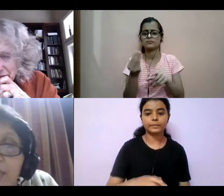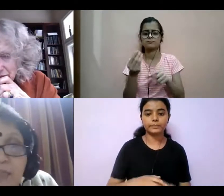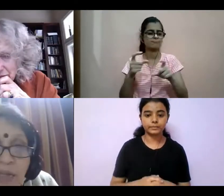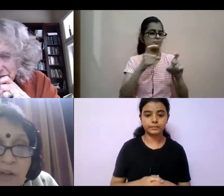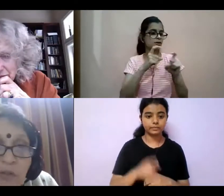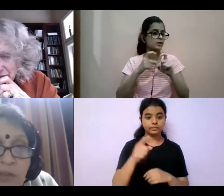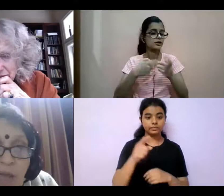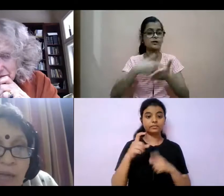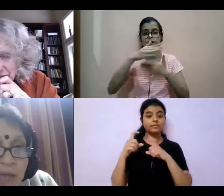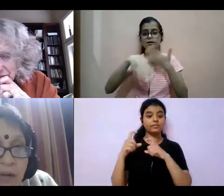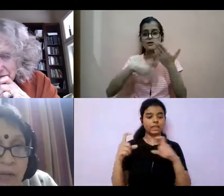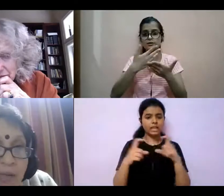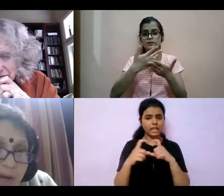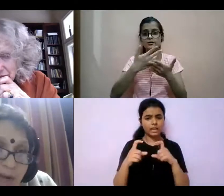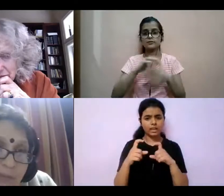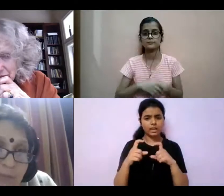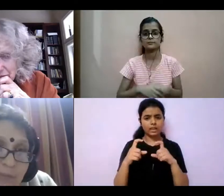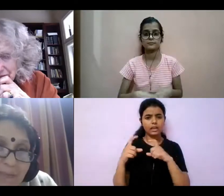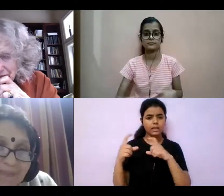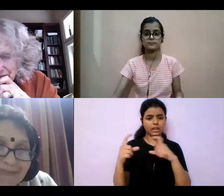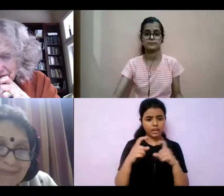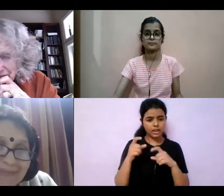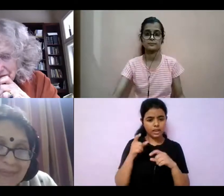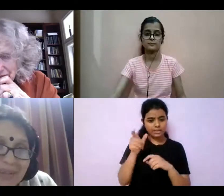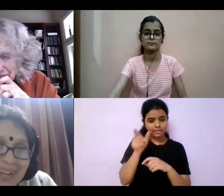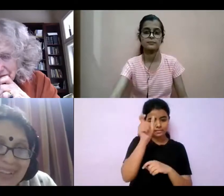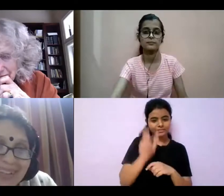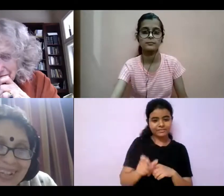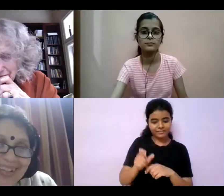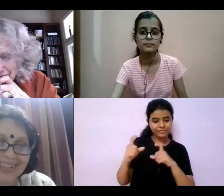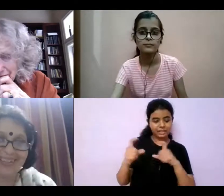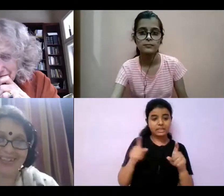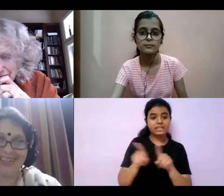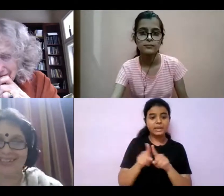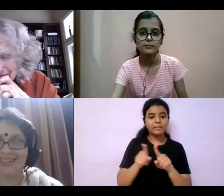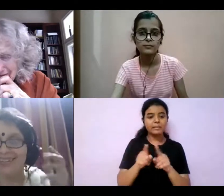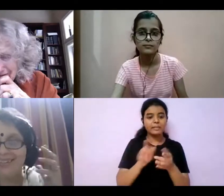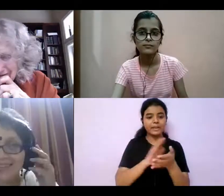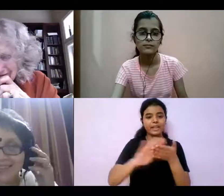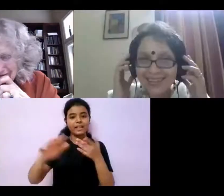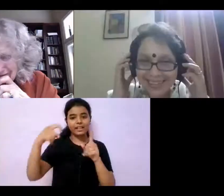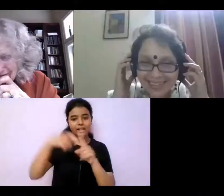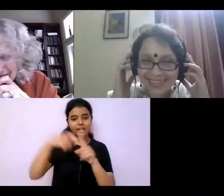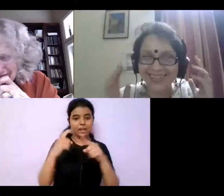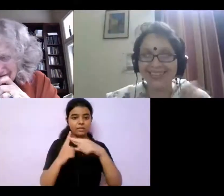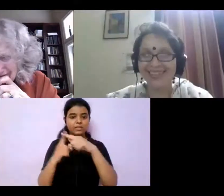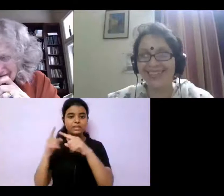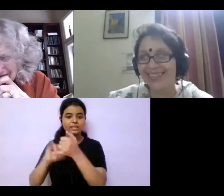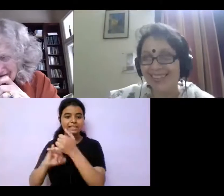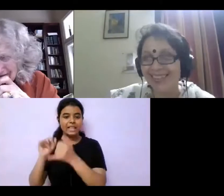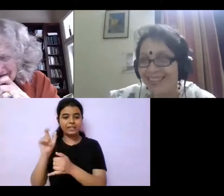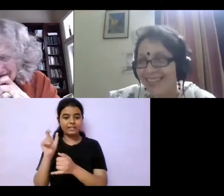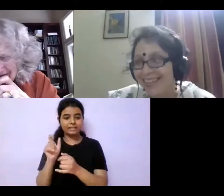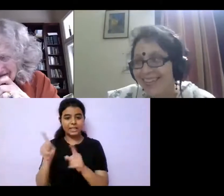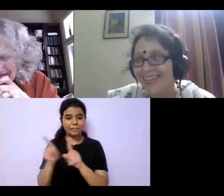between Anne Sullivan and Helen Keller? Would you like to take that? Yeah.